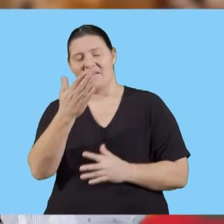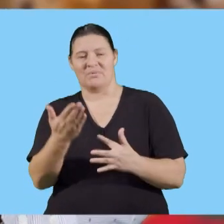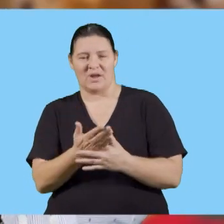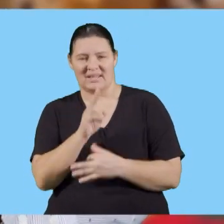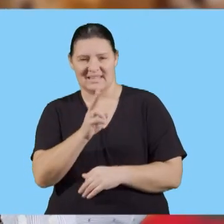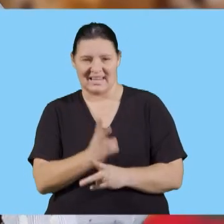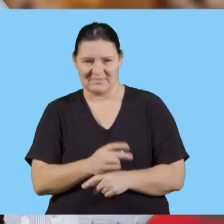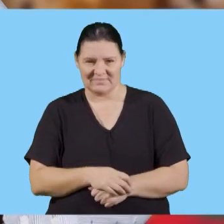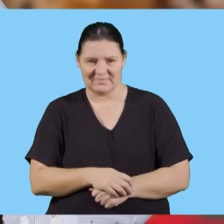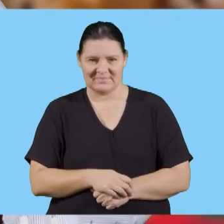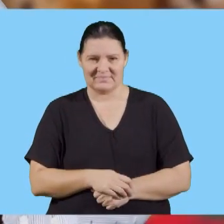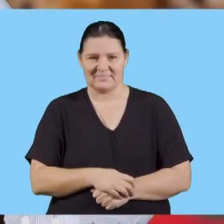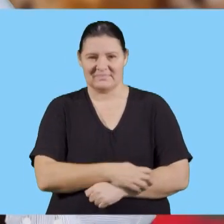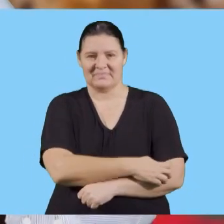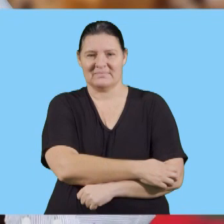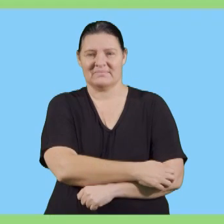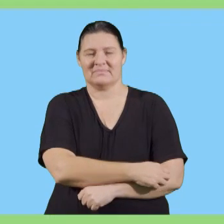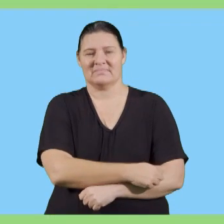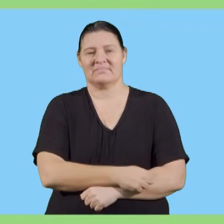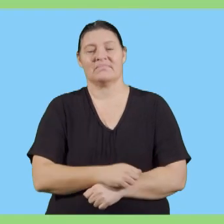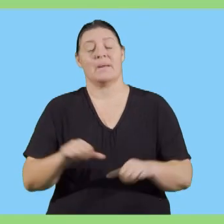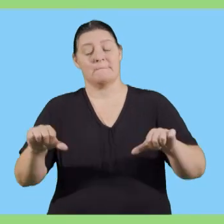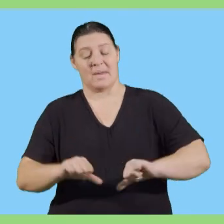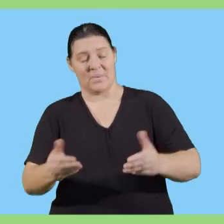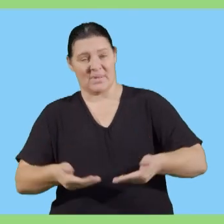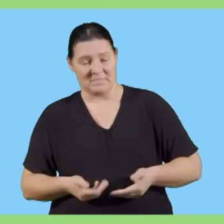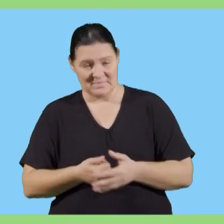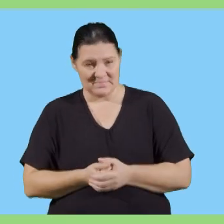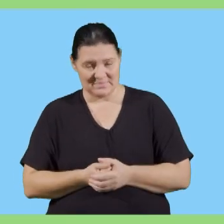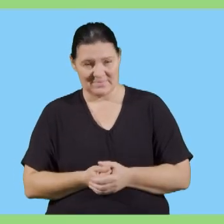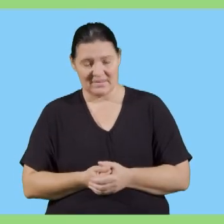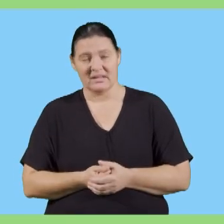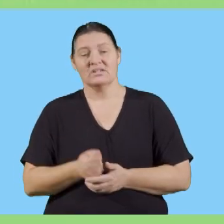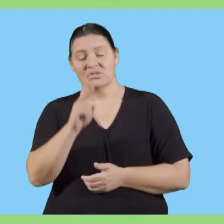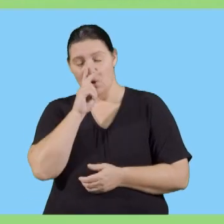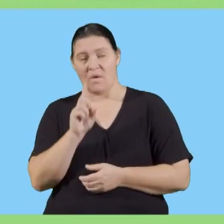looking at the first ecological interaction level, which is population.